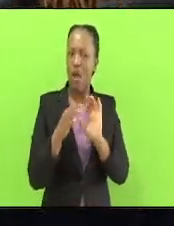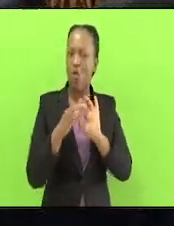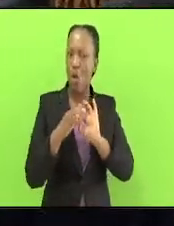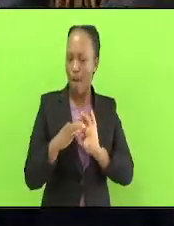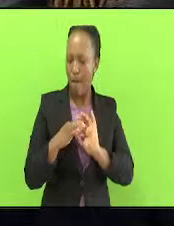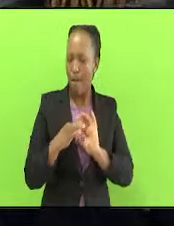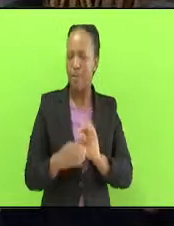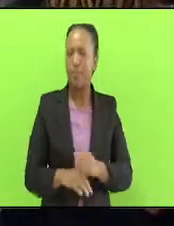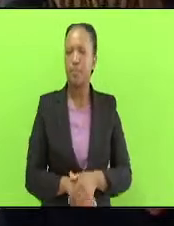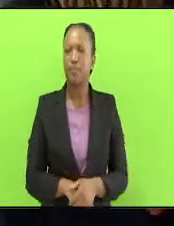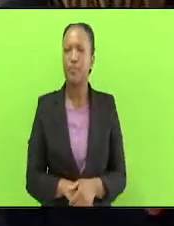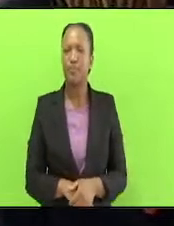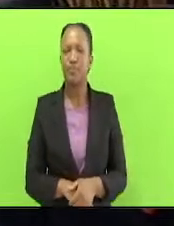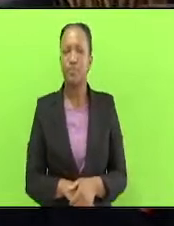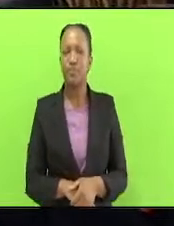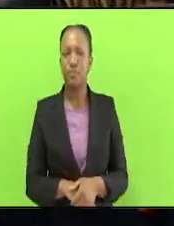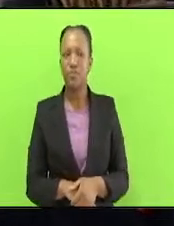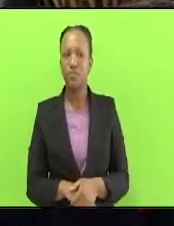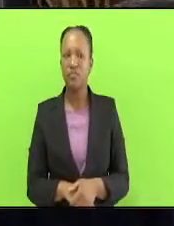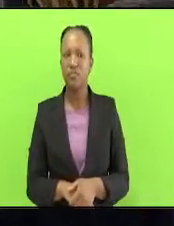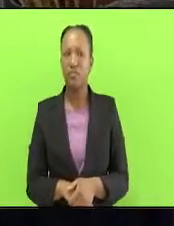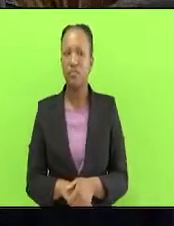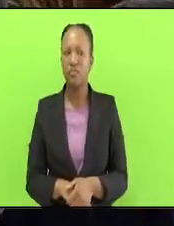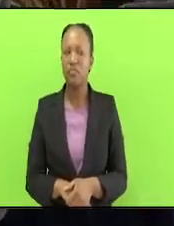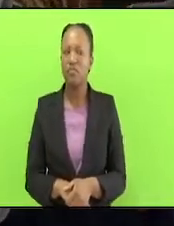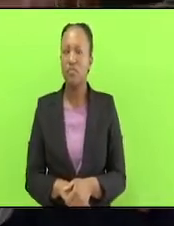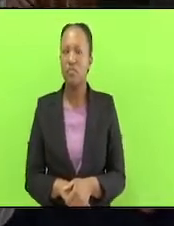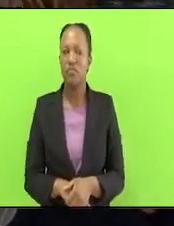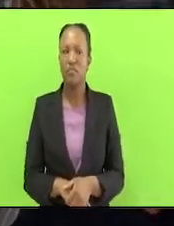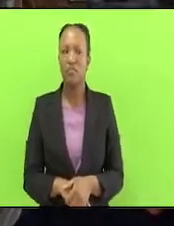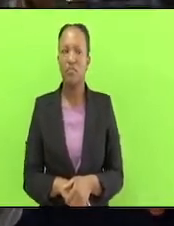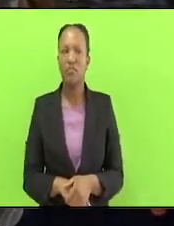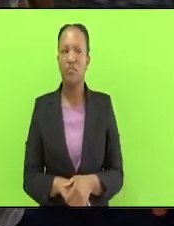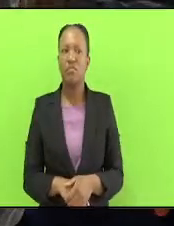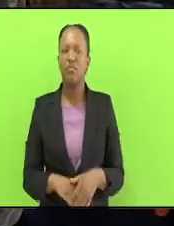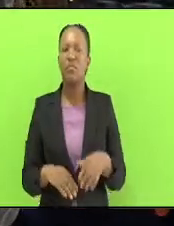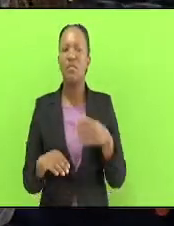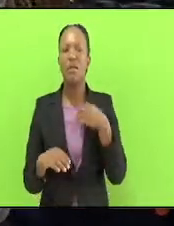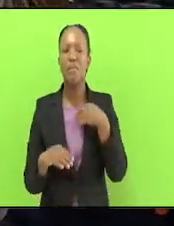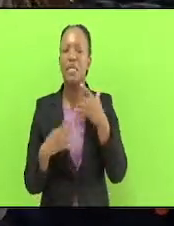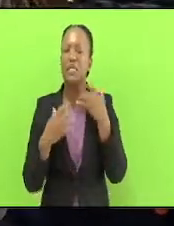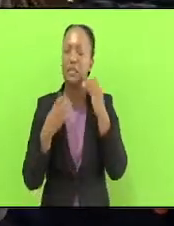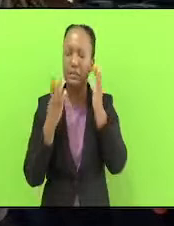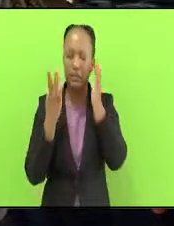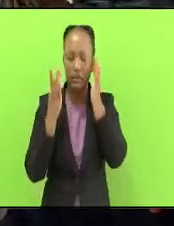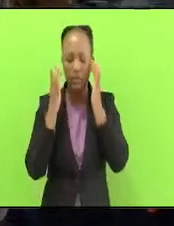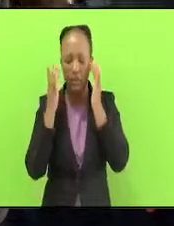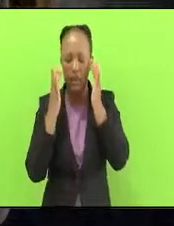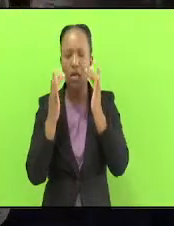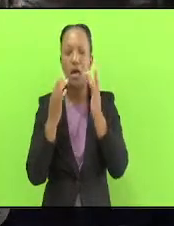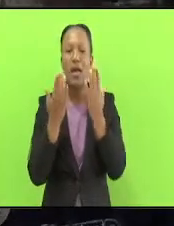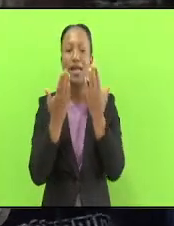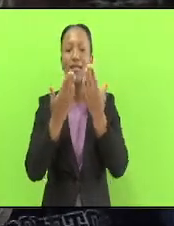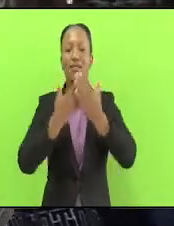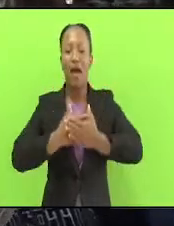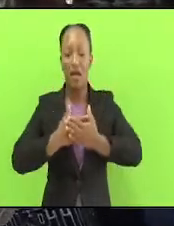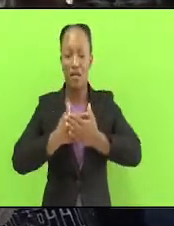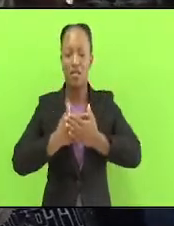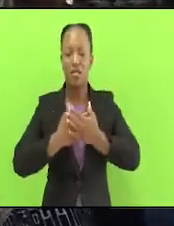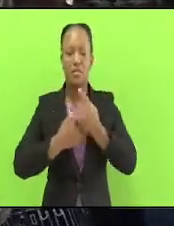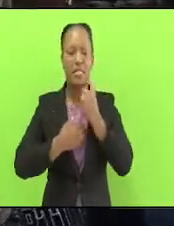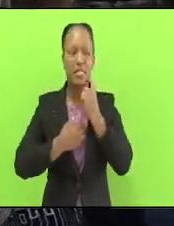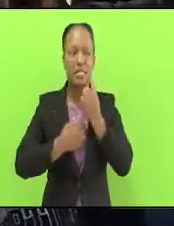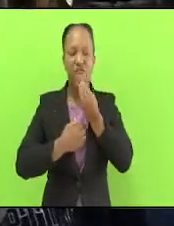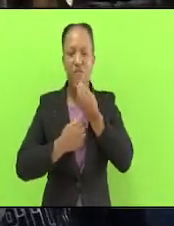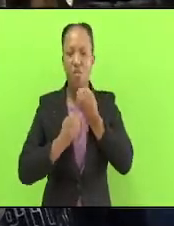O le gore ko gae ga go jiwa eng bosigo ke feditse matric ga go jiwa eng ko gae bosigo ke feditse matric